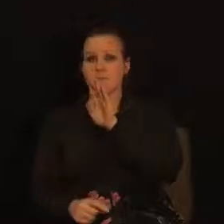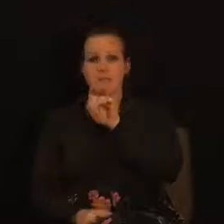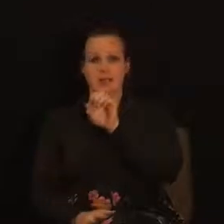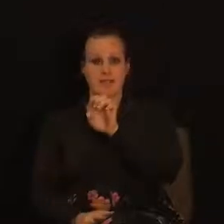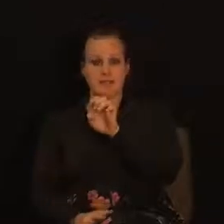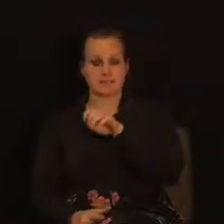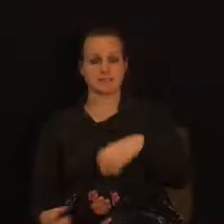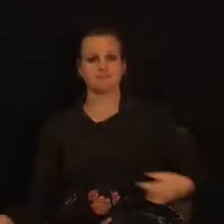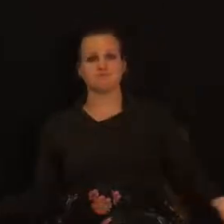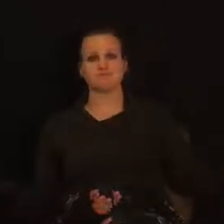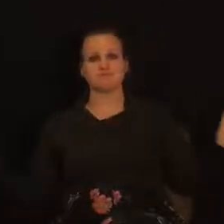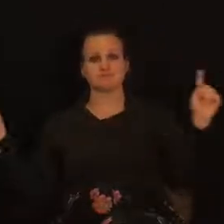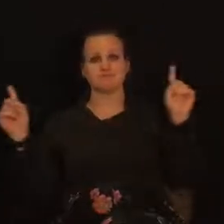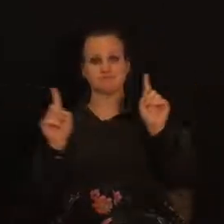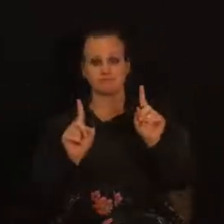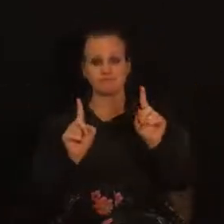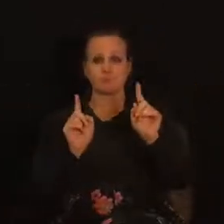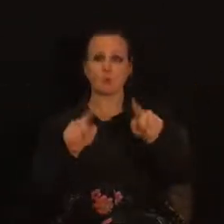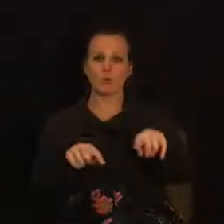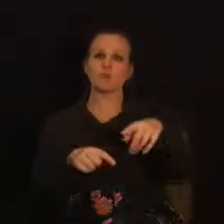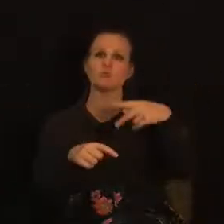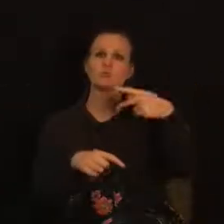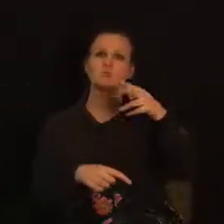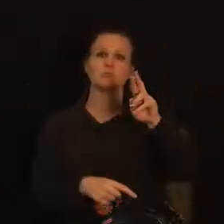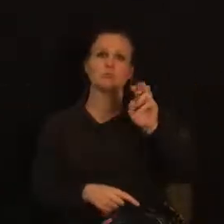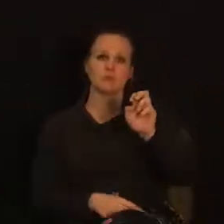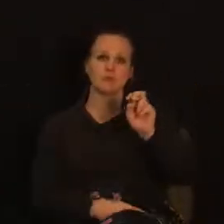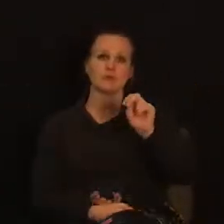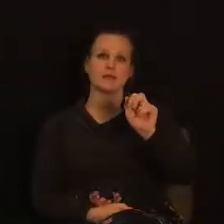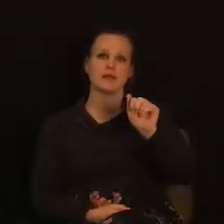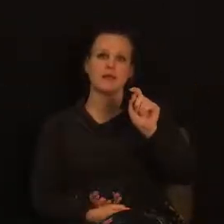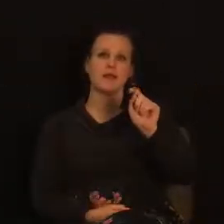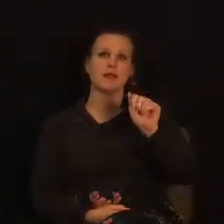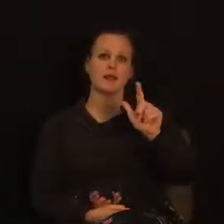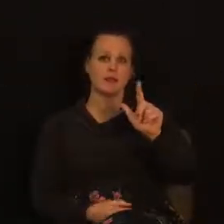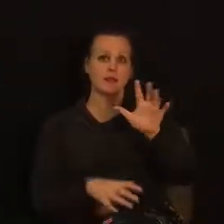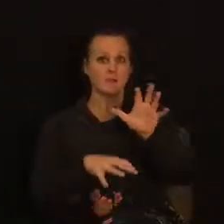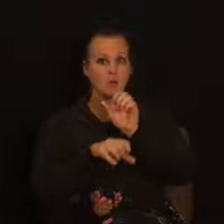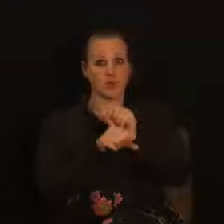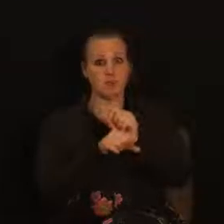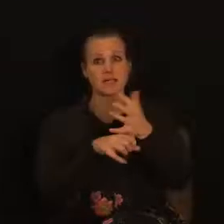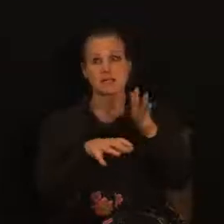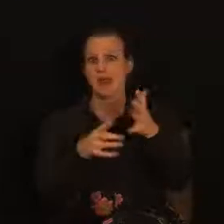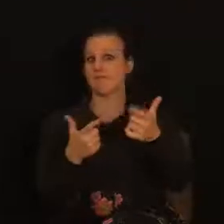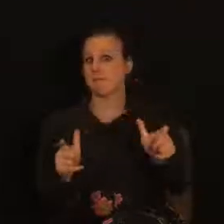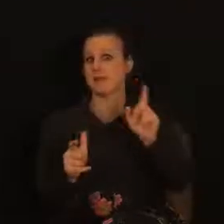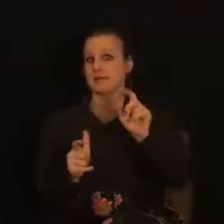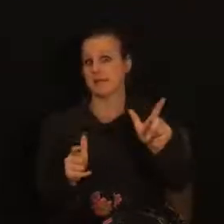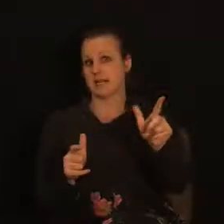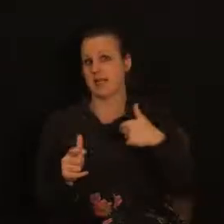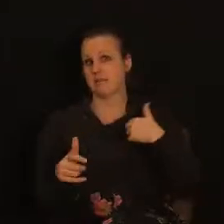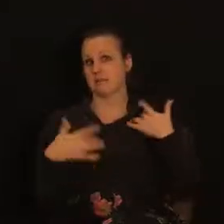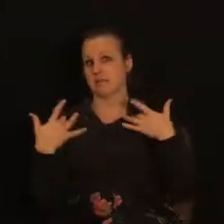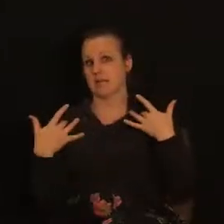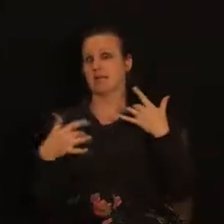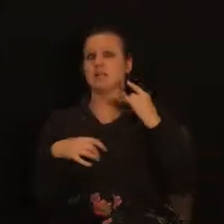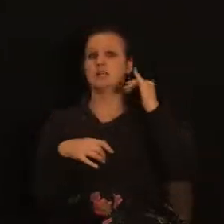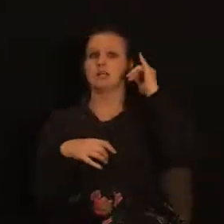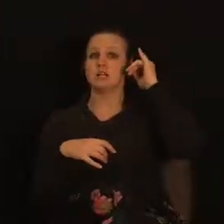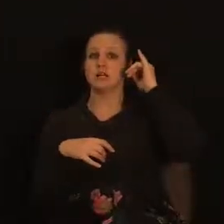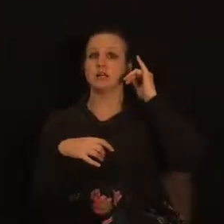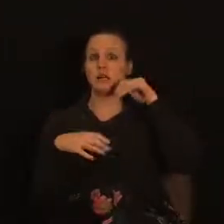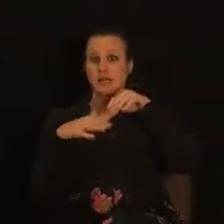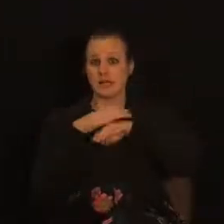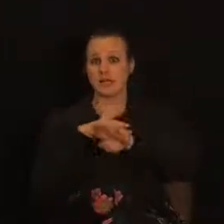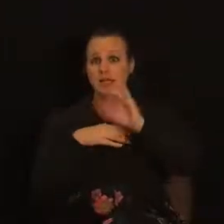And so we're going to this prenatal appointment. It's kind of a big deal. I'm excited. And I get in there, and Jamie's sitting there reading the